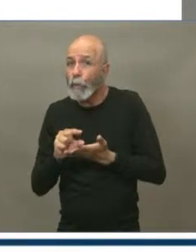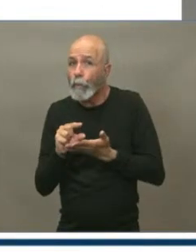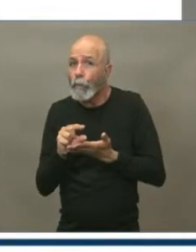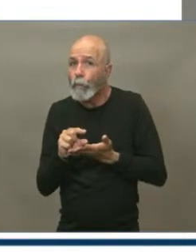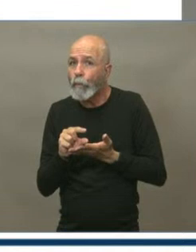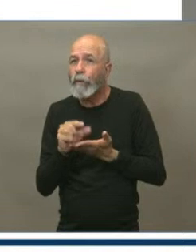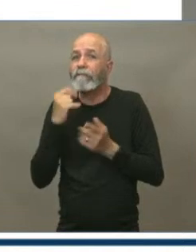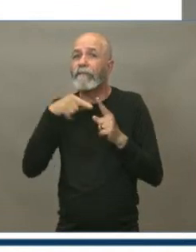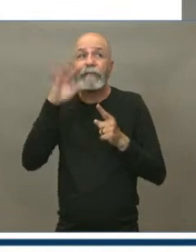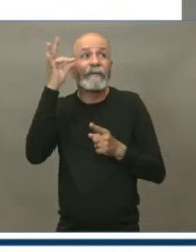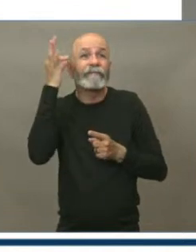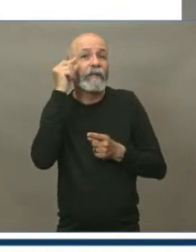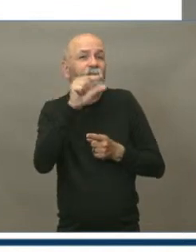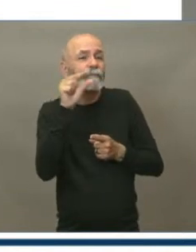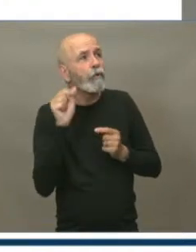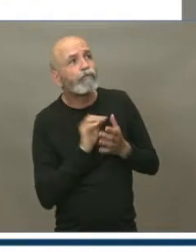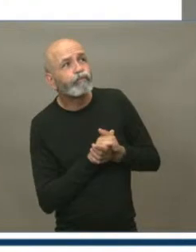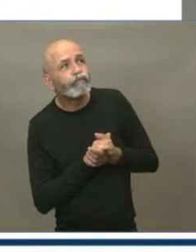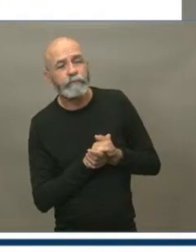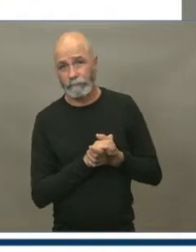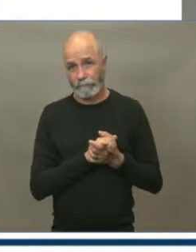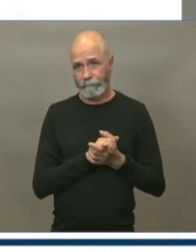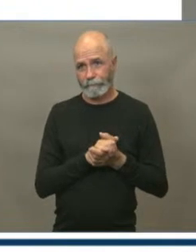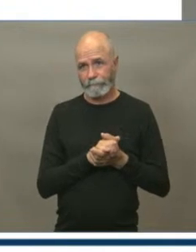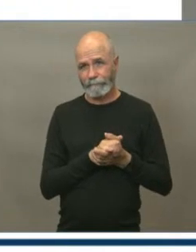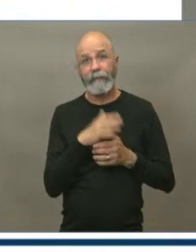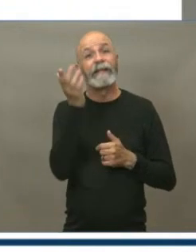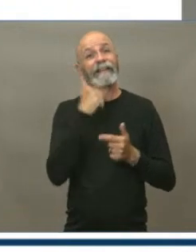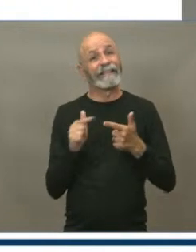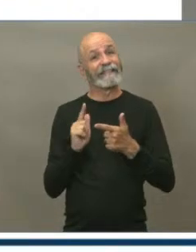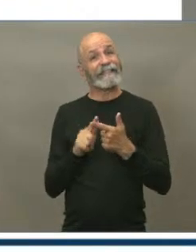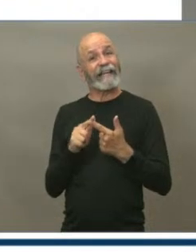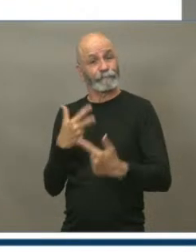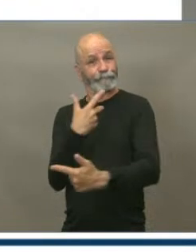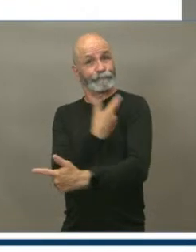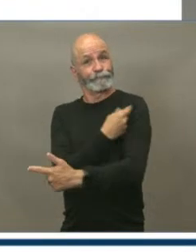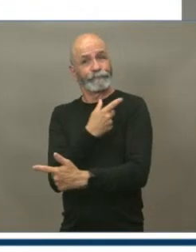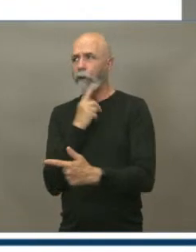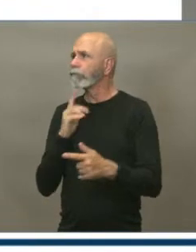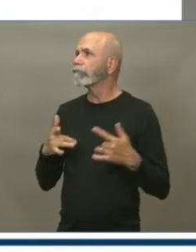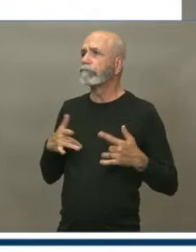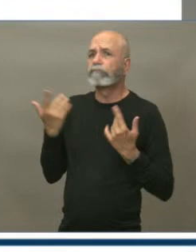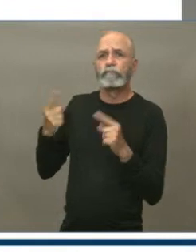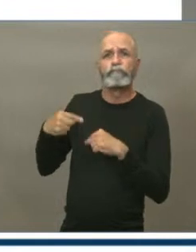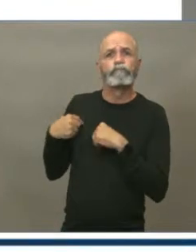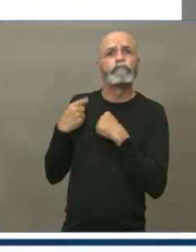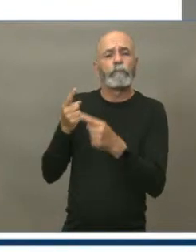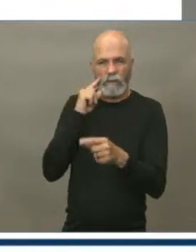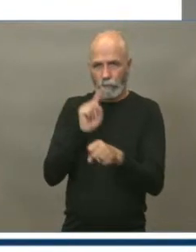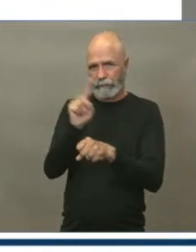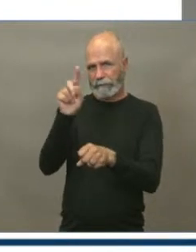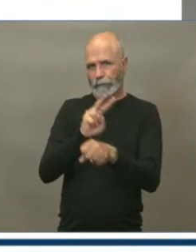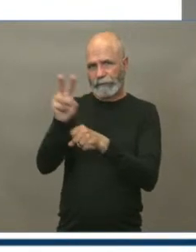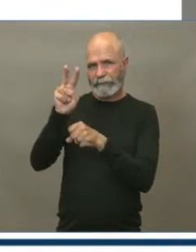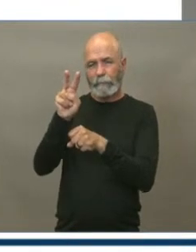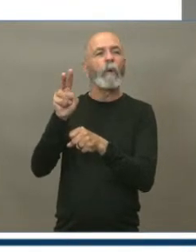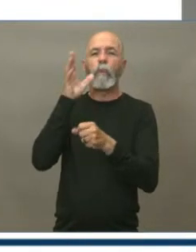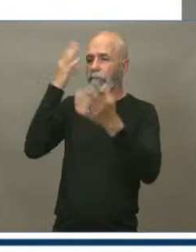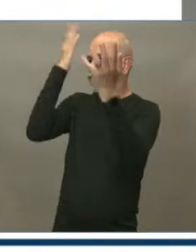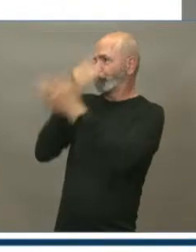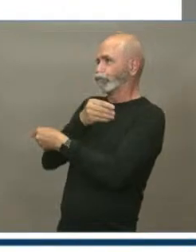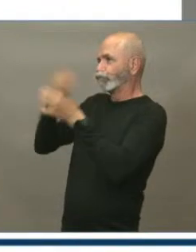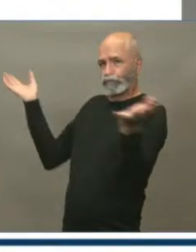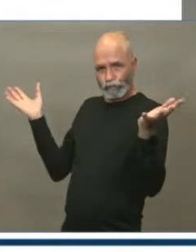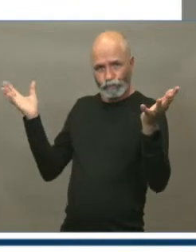we will have more to say on the second dose planning in the coming weeks. So far, Nova Scotians are leading by example in